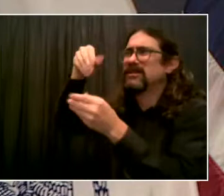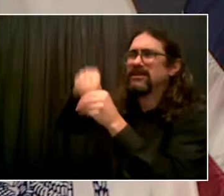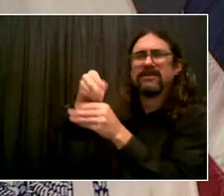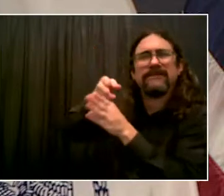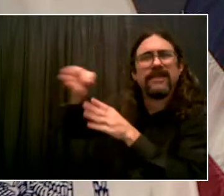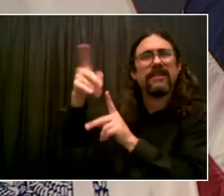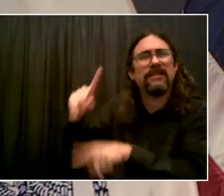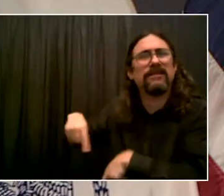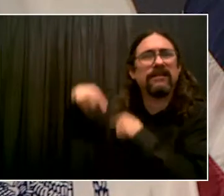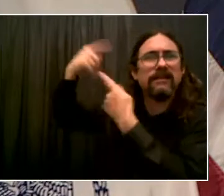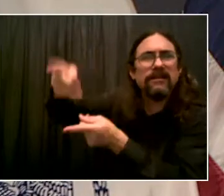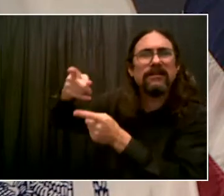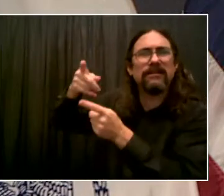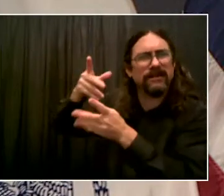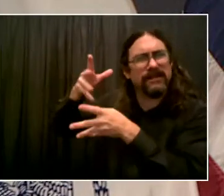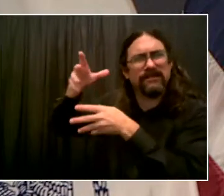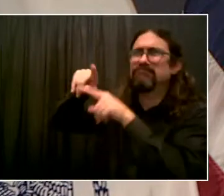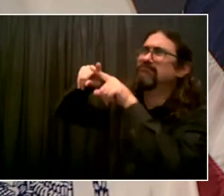Ruvain.